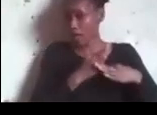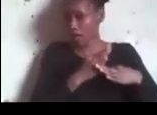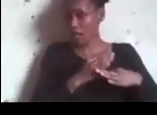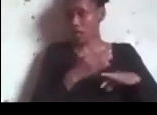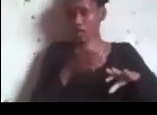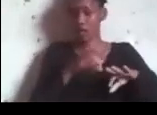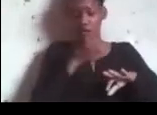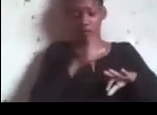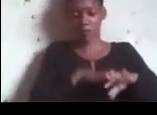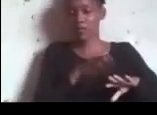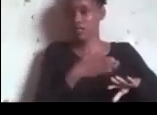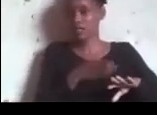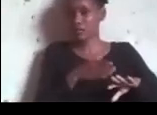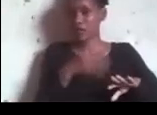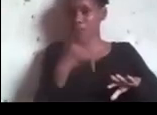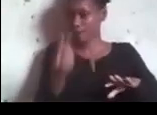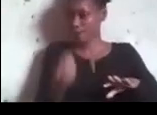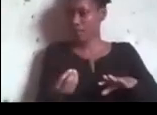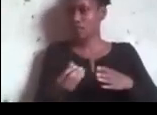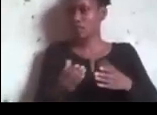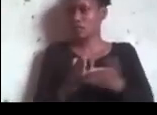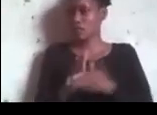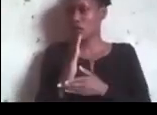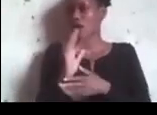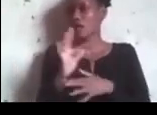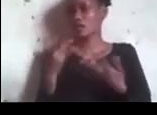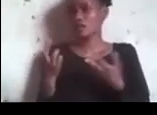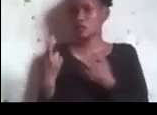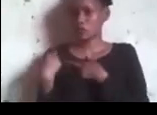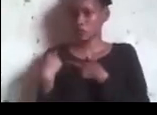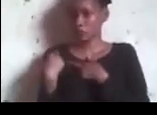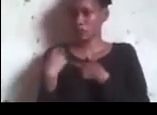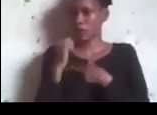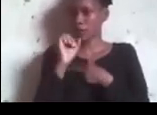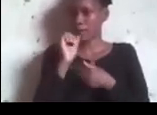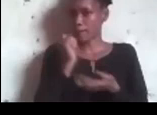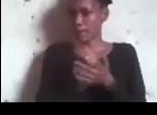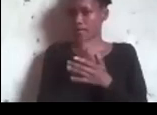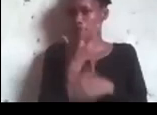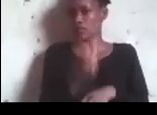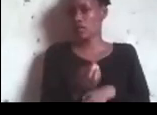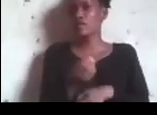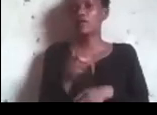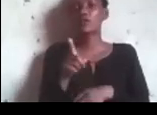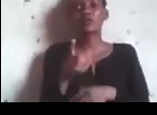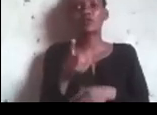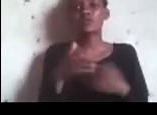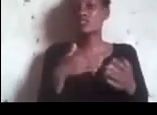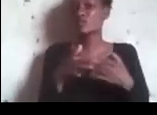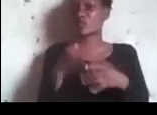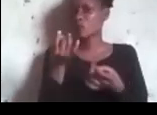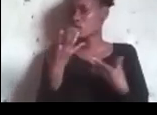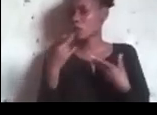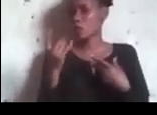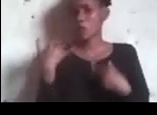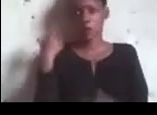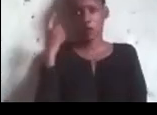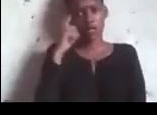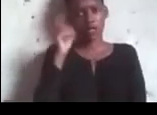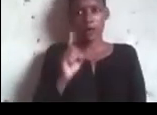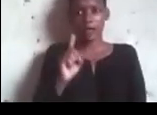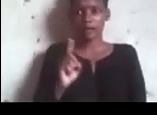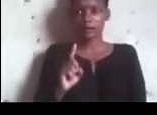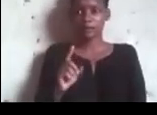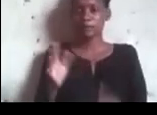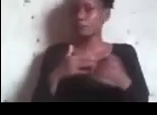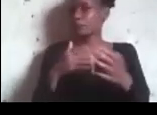should have parental rights and responsibilities? What do they think about the law? And anyone who wants to tell us their views,